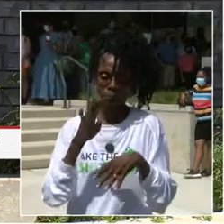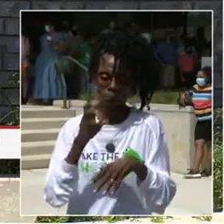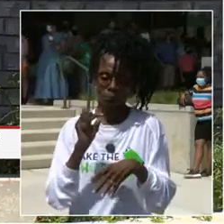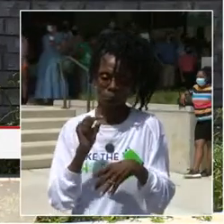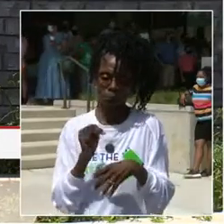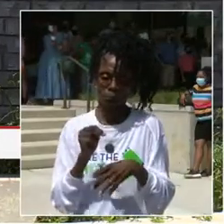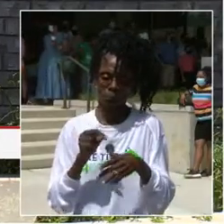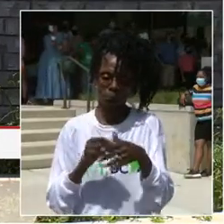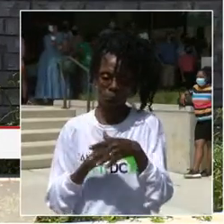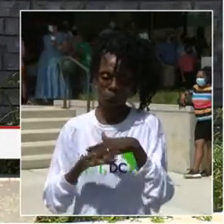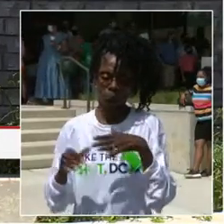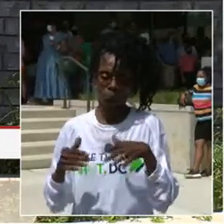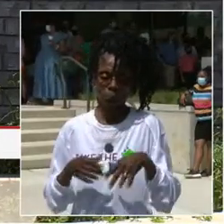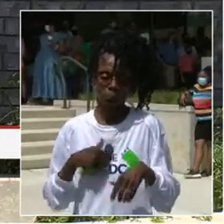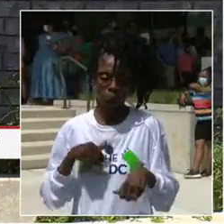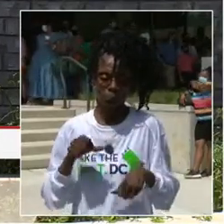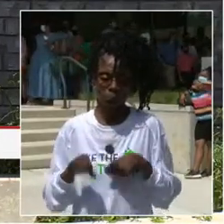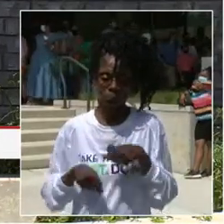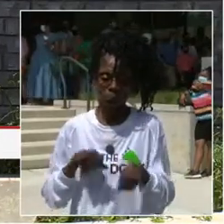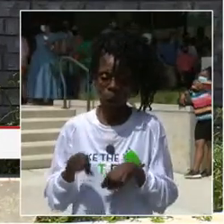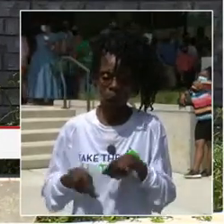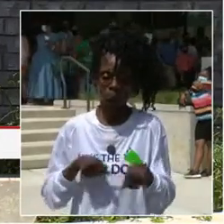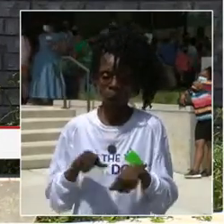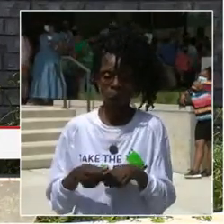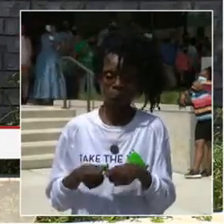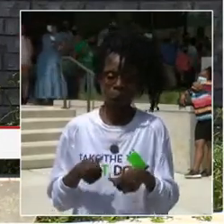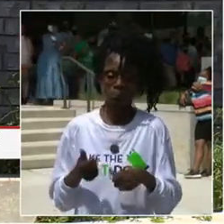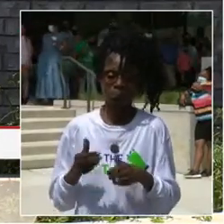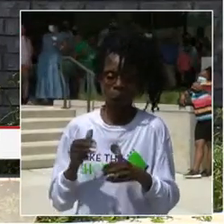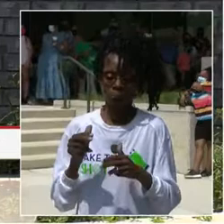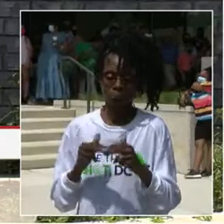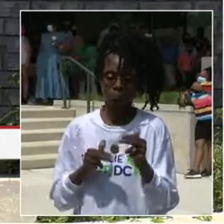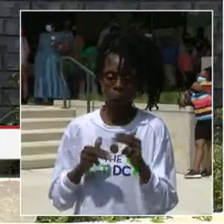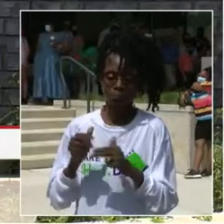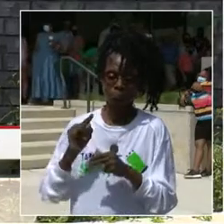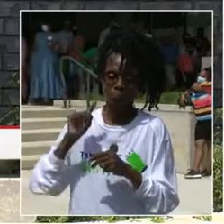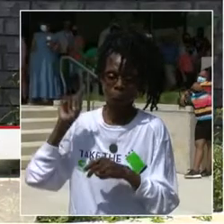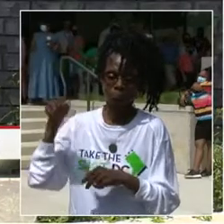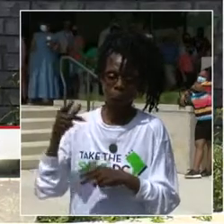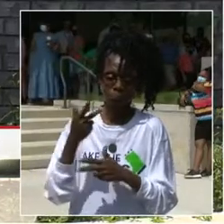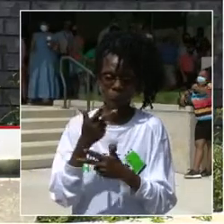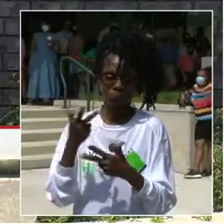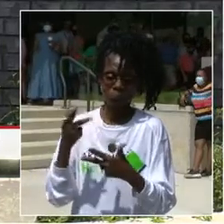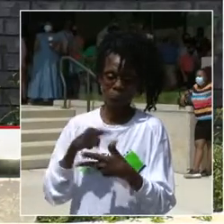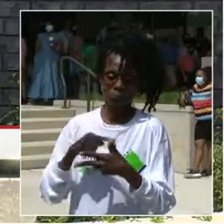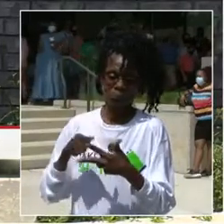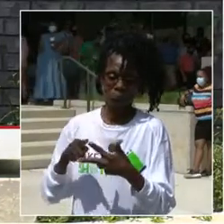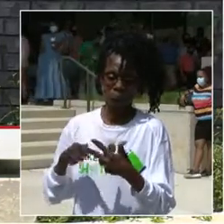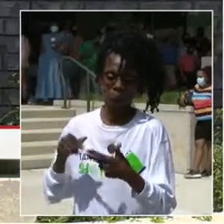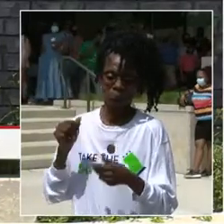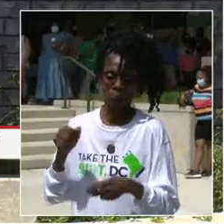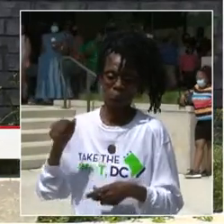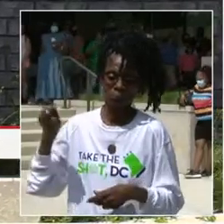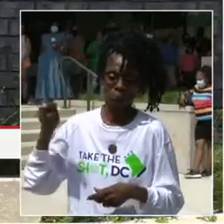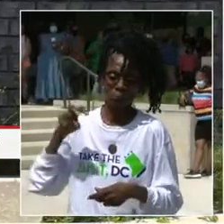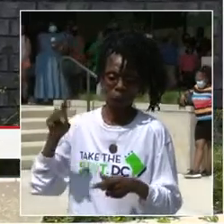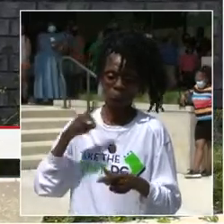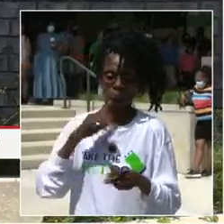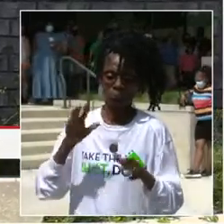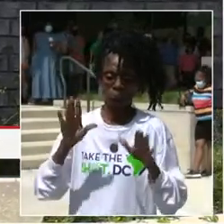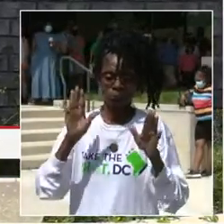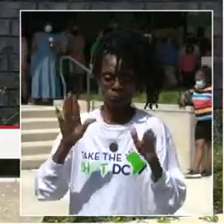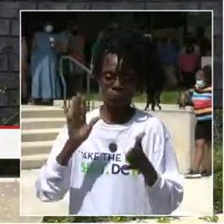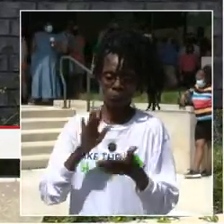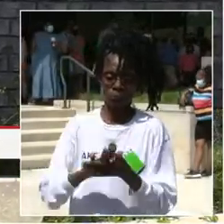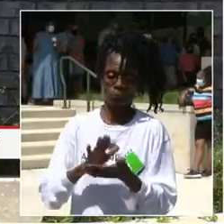right up down 9th Street. So we're excited that this is a really great place for a citywide school to be located, a really great place for it. So we're happy